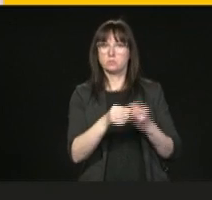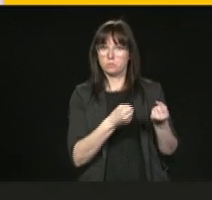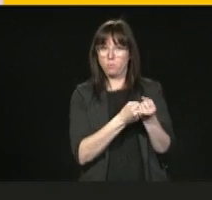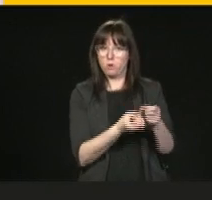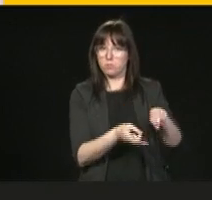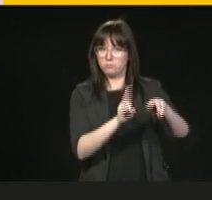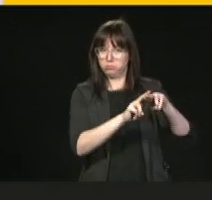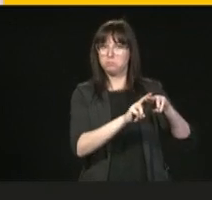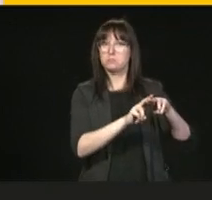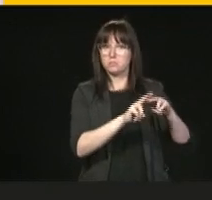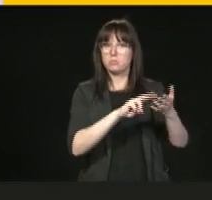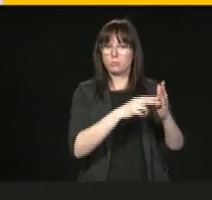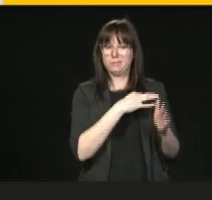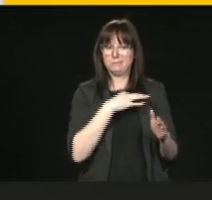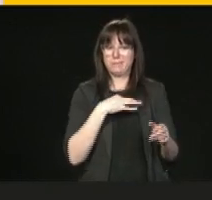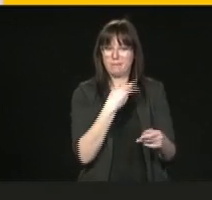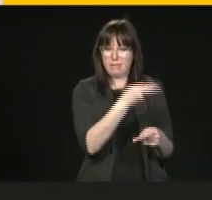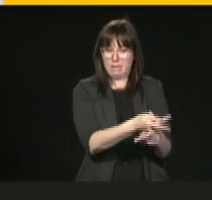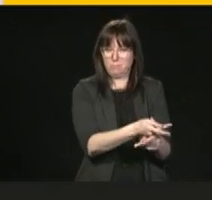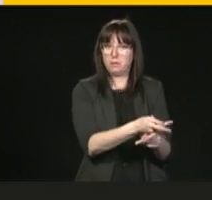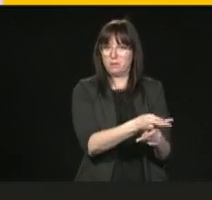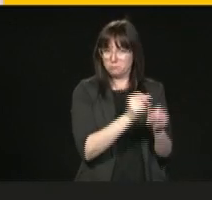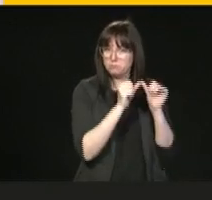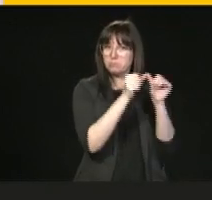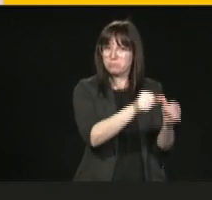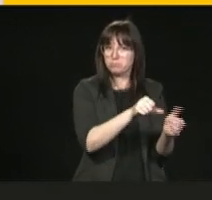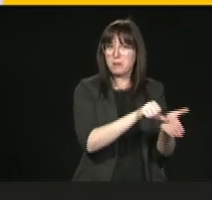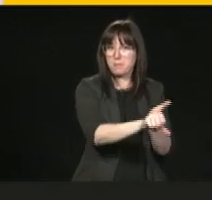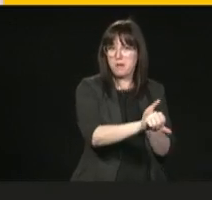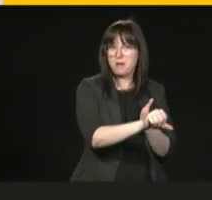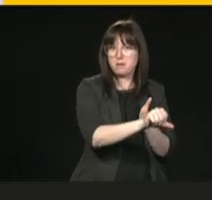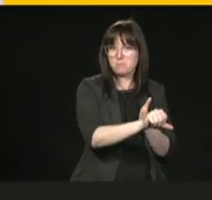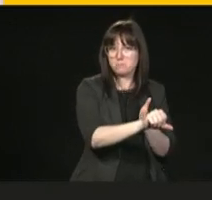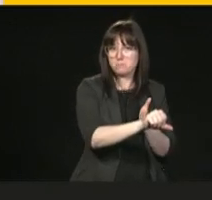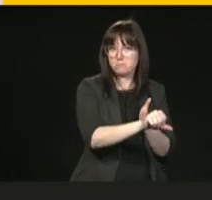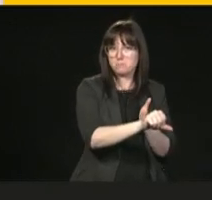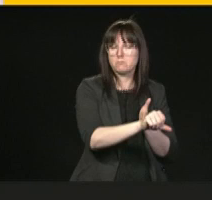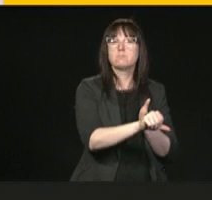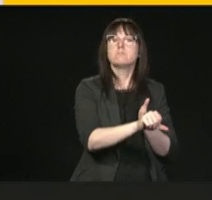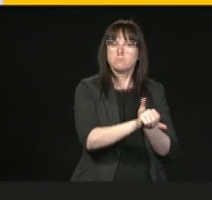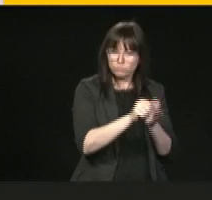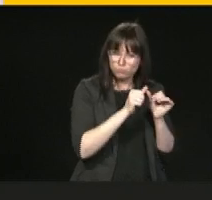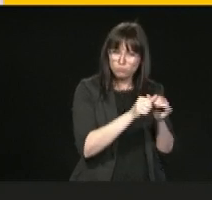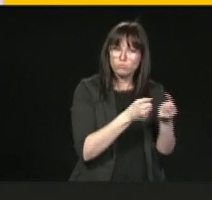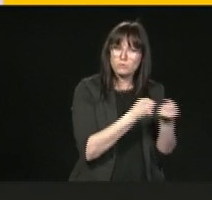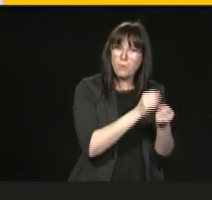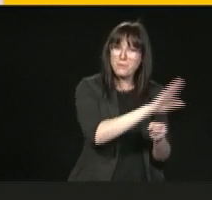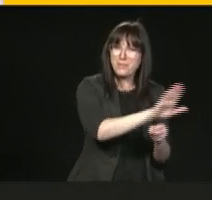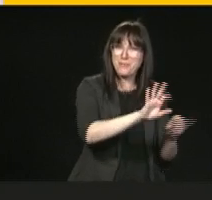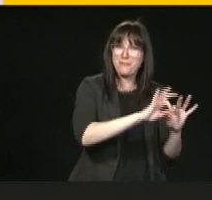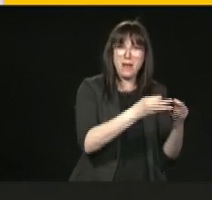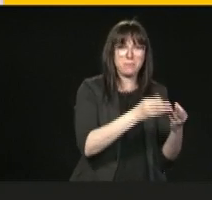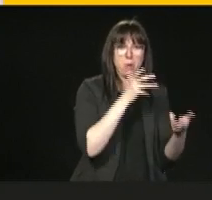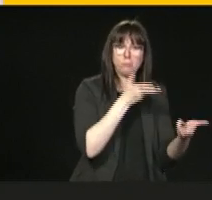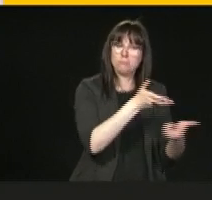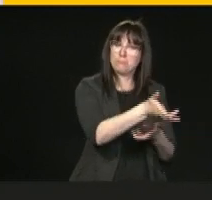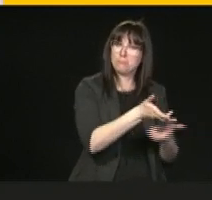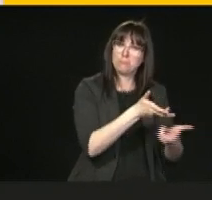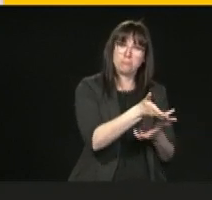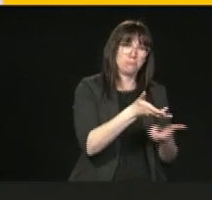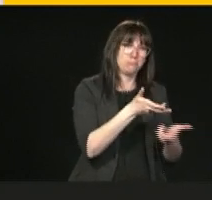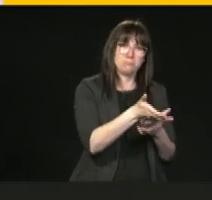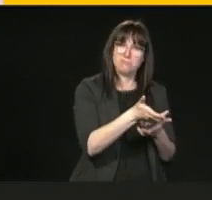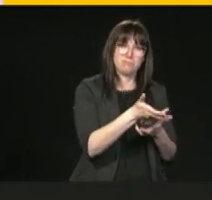you can keep those employees on the payroll, so you can continue to support those families who you've worked with for, in